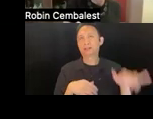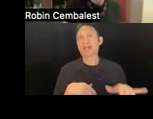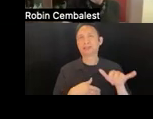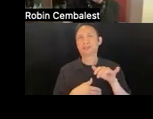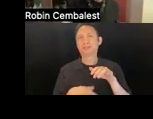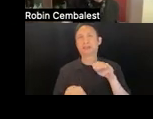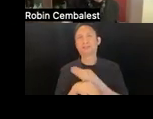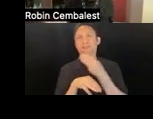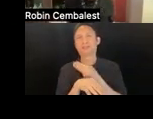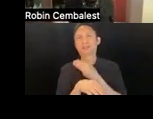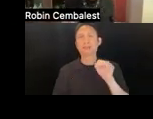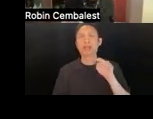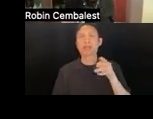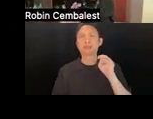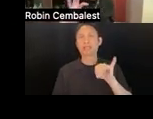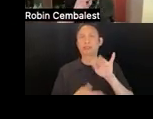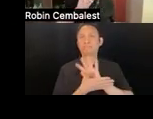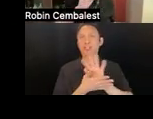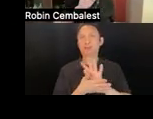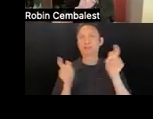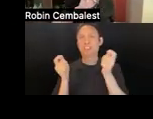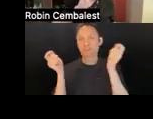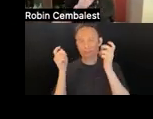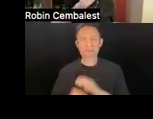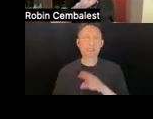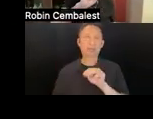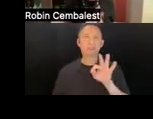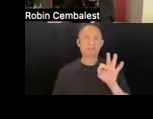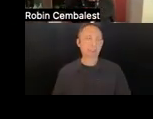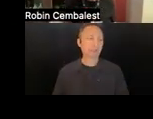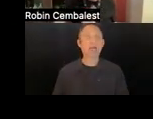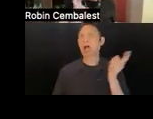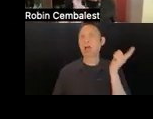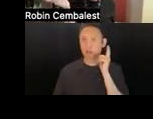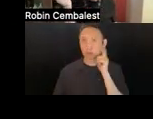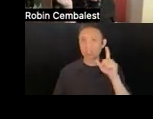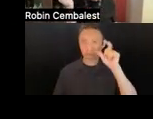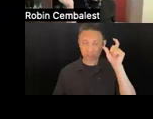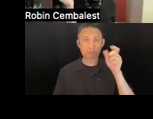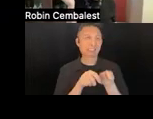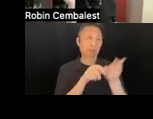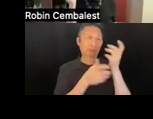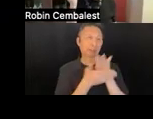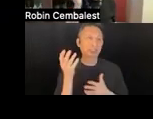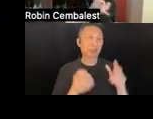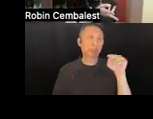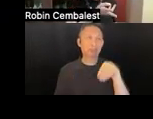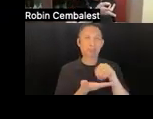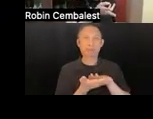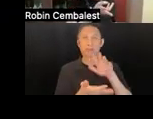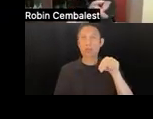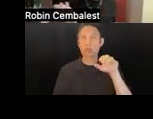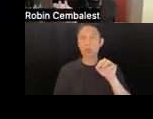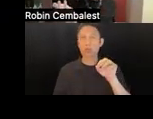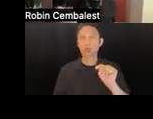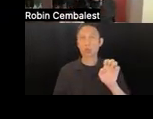Festival. Now, I heard yesterday that Instagram is getting rid of some notes. So, but I'm not sure about the